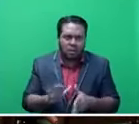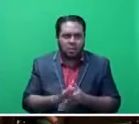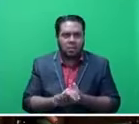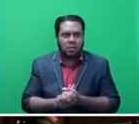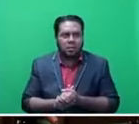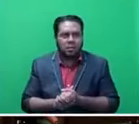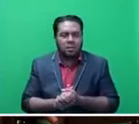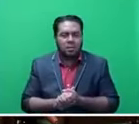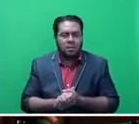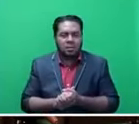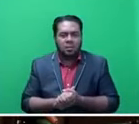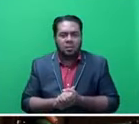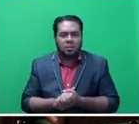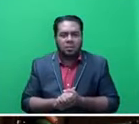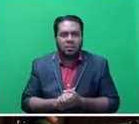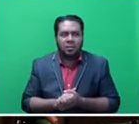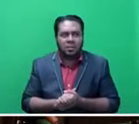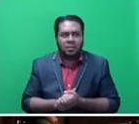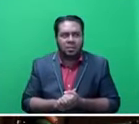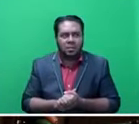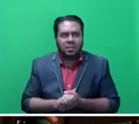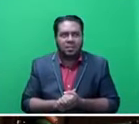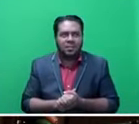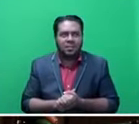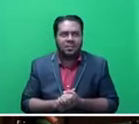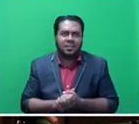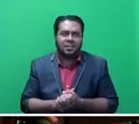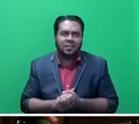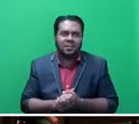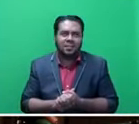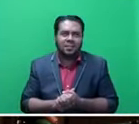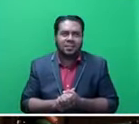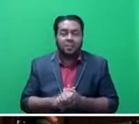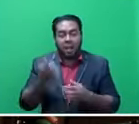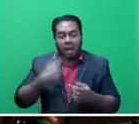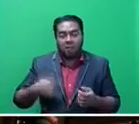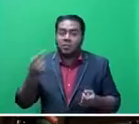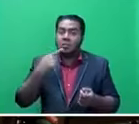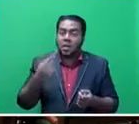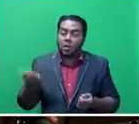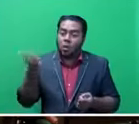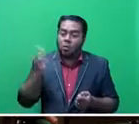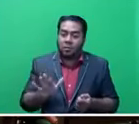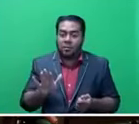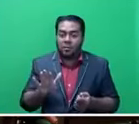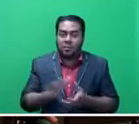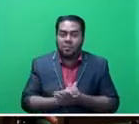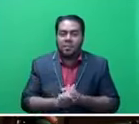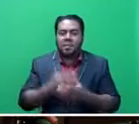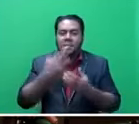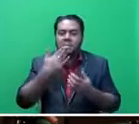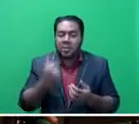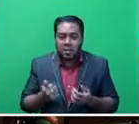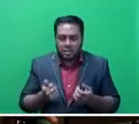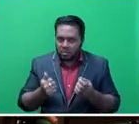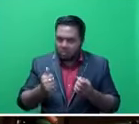Thank you, Attorney General. Honourable members, as I had said earlier, and please take note of